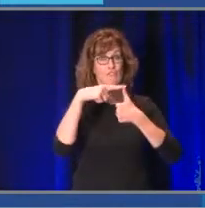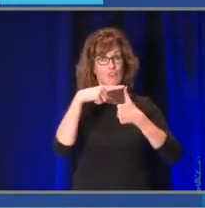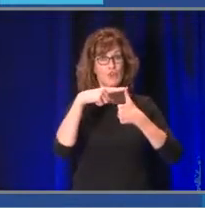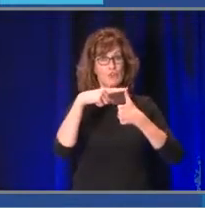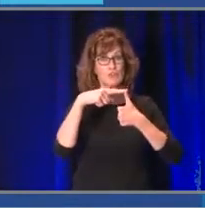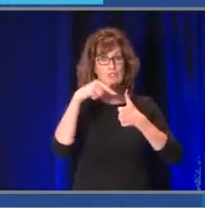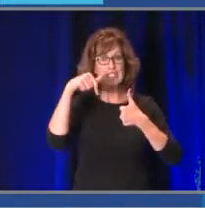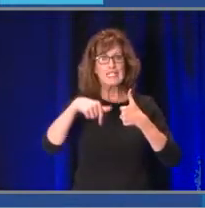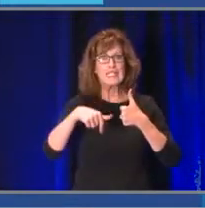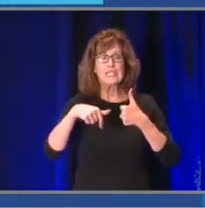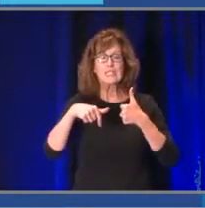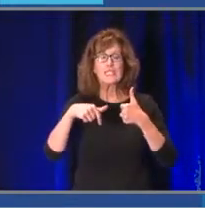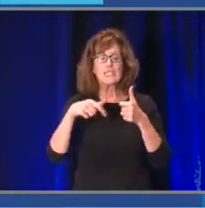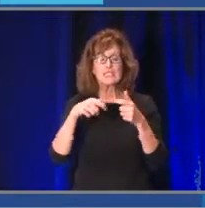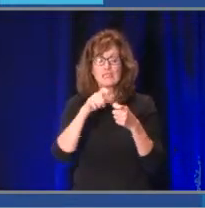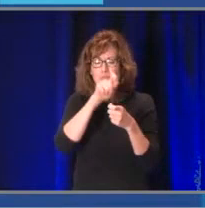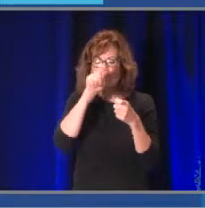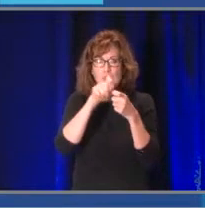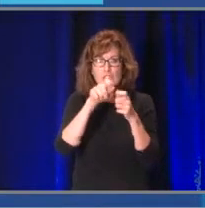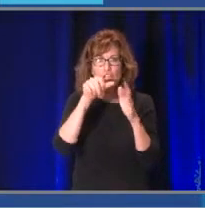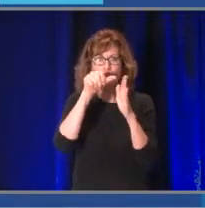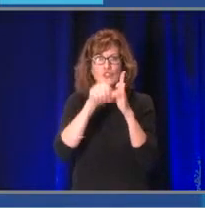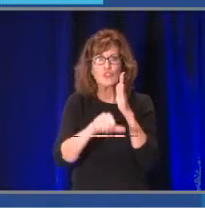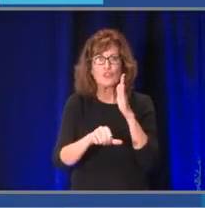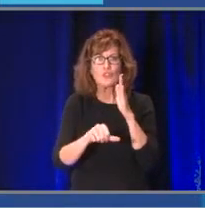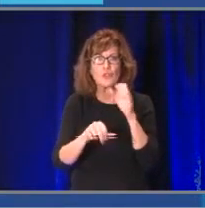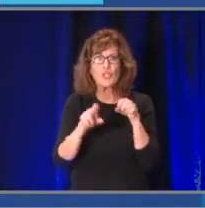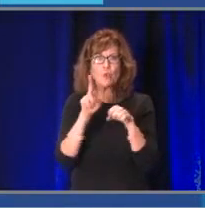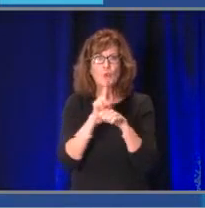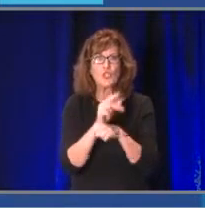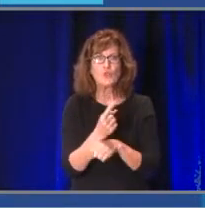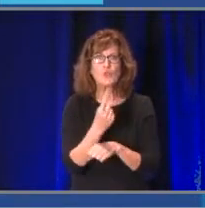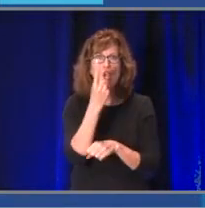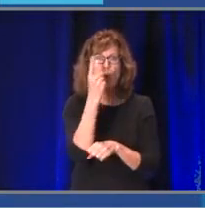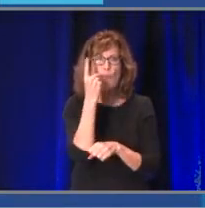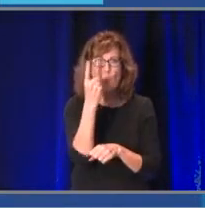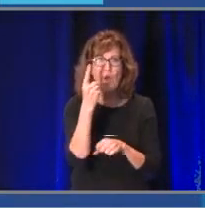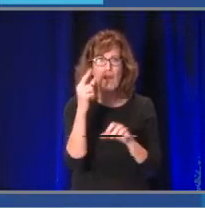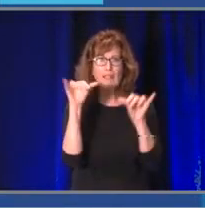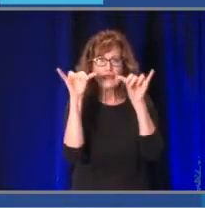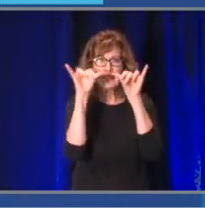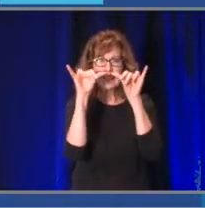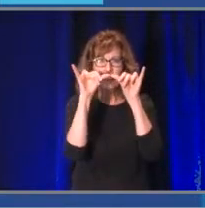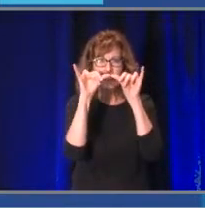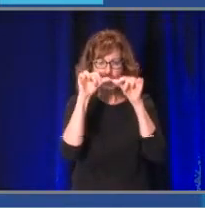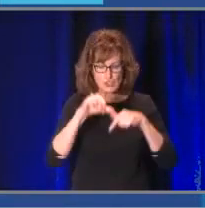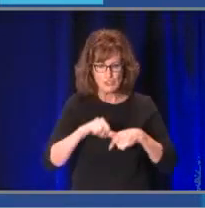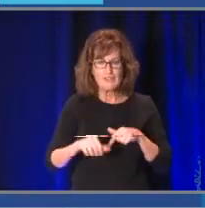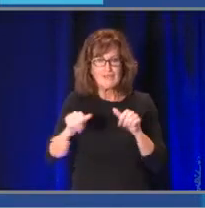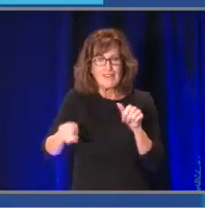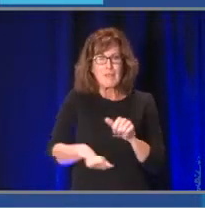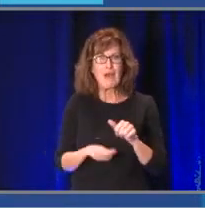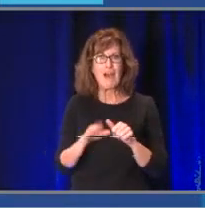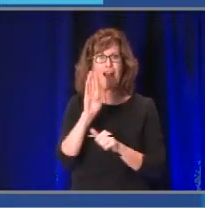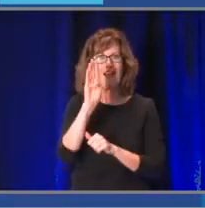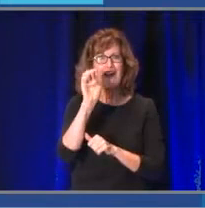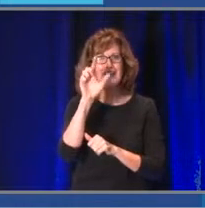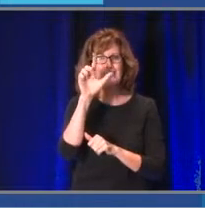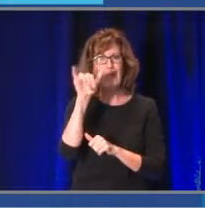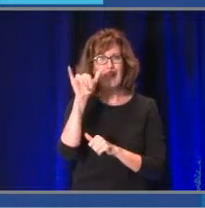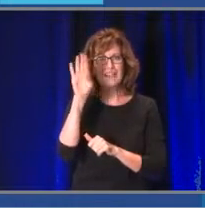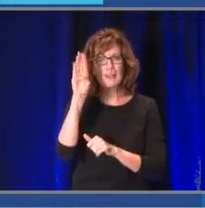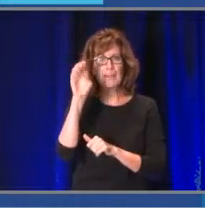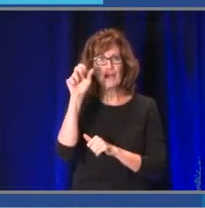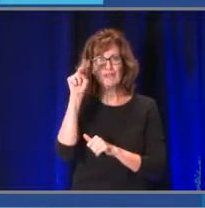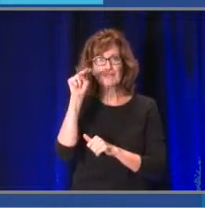this very delicate surgery through just a 1-inch incision hidden in the belly button. We no longer have to enter